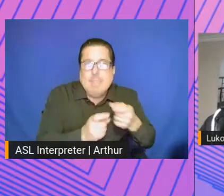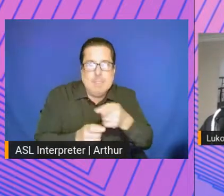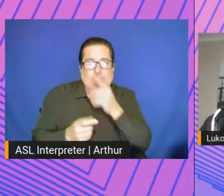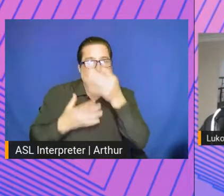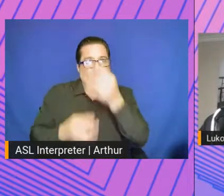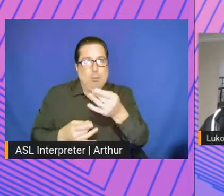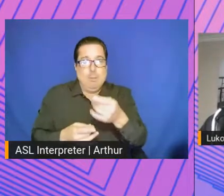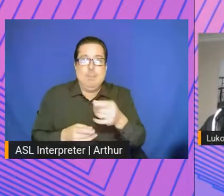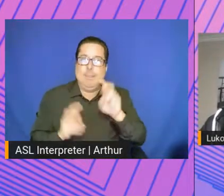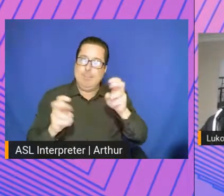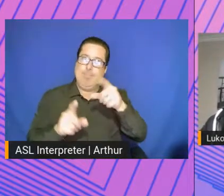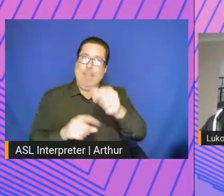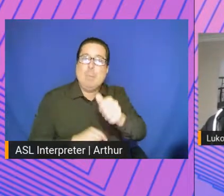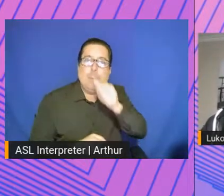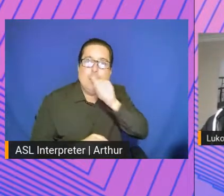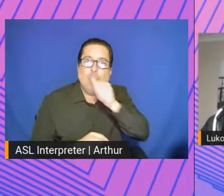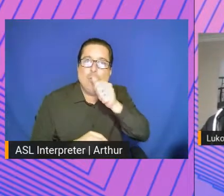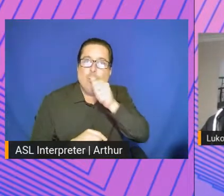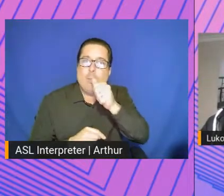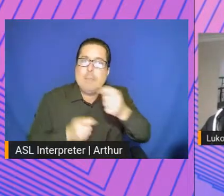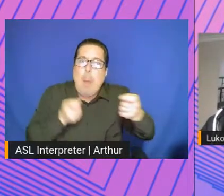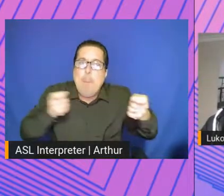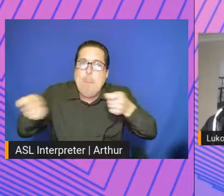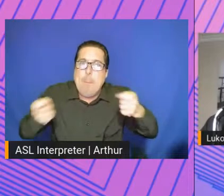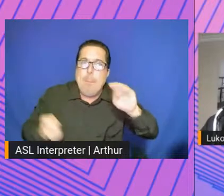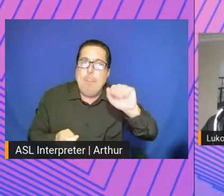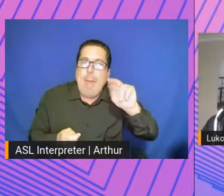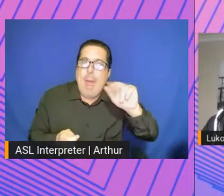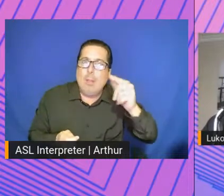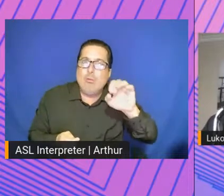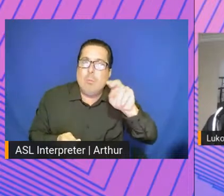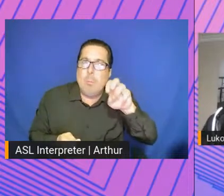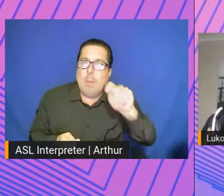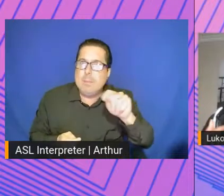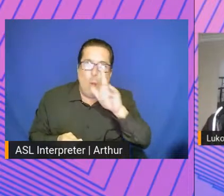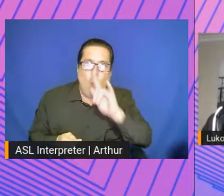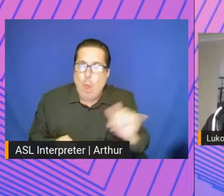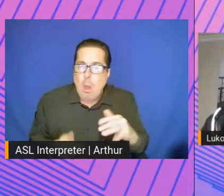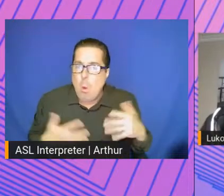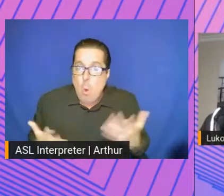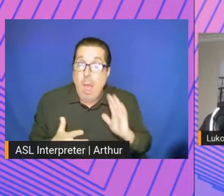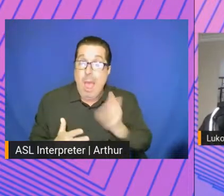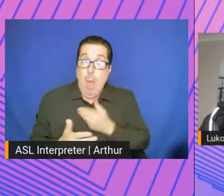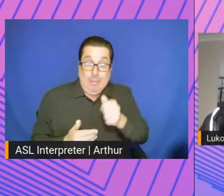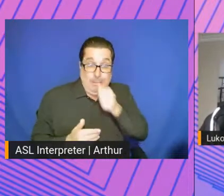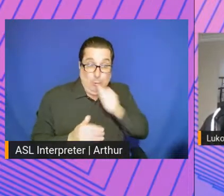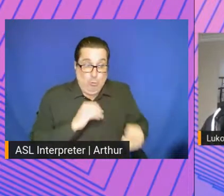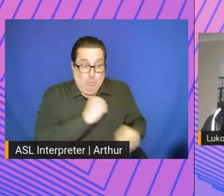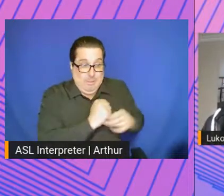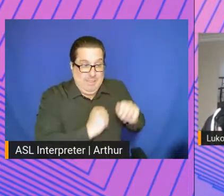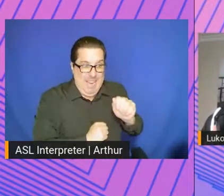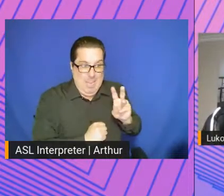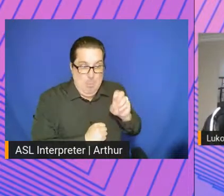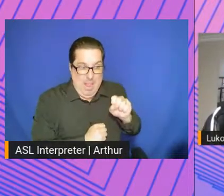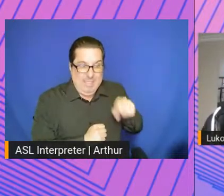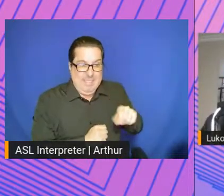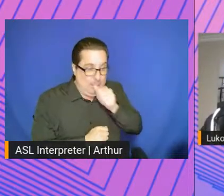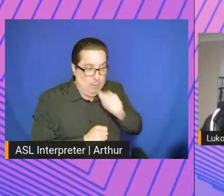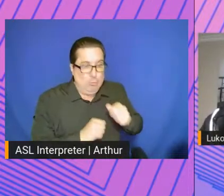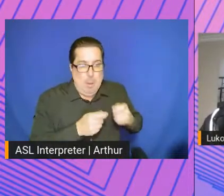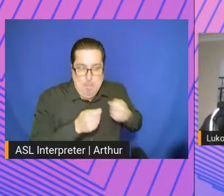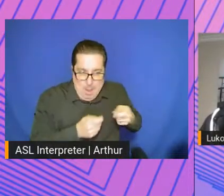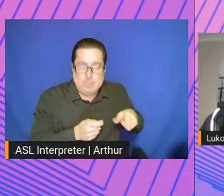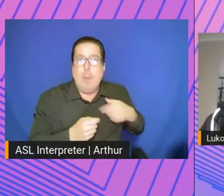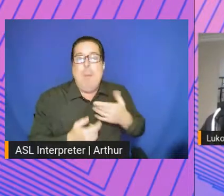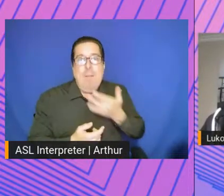secrets management. We actually had all of our secrets stored in AWS Secrets Manager. To date, that is still my